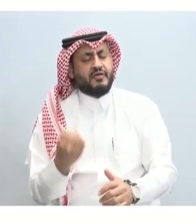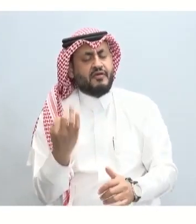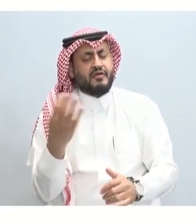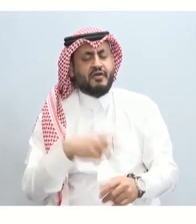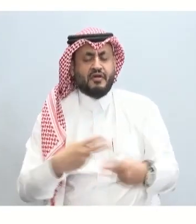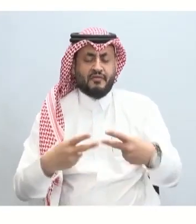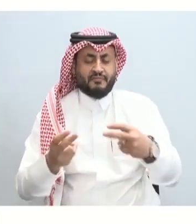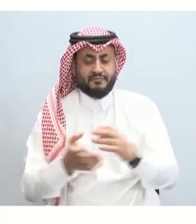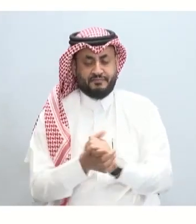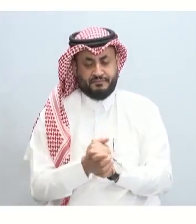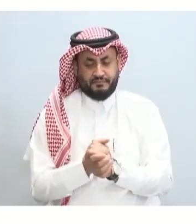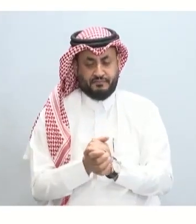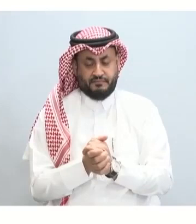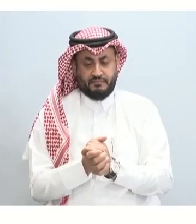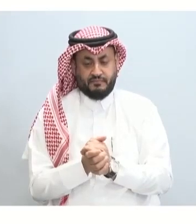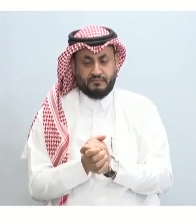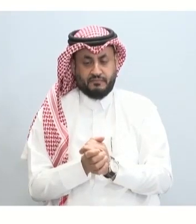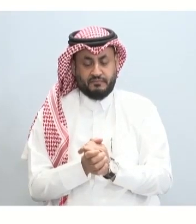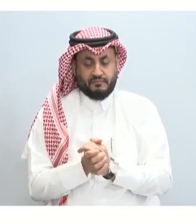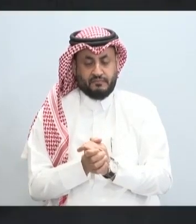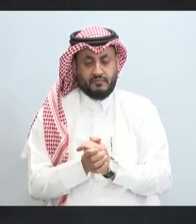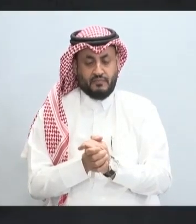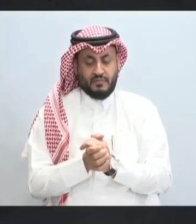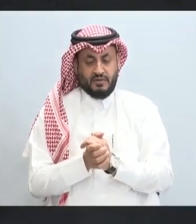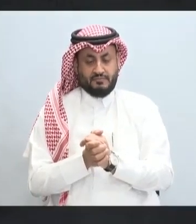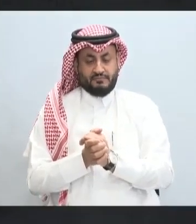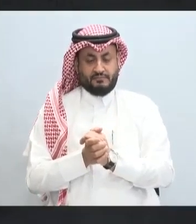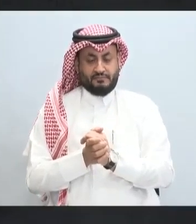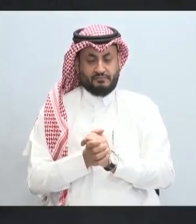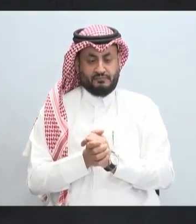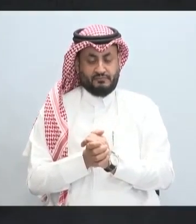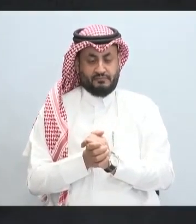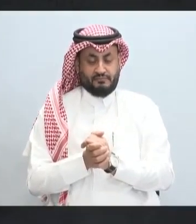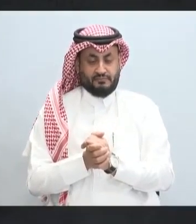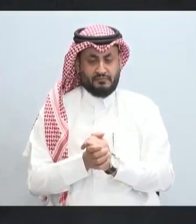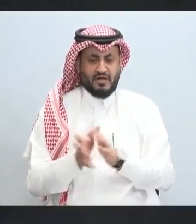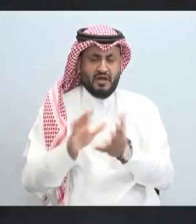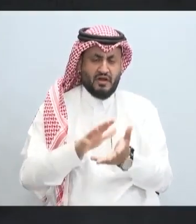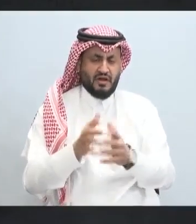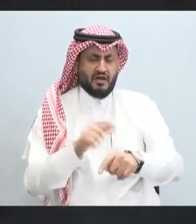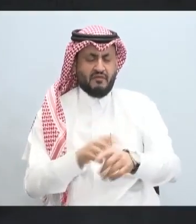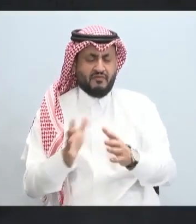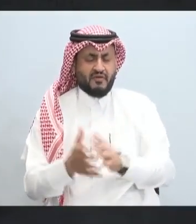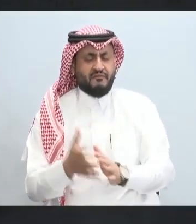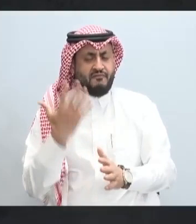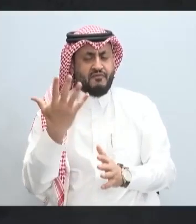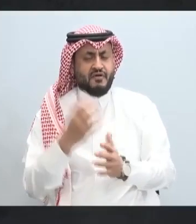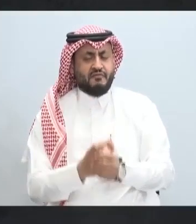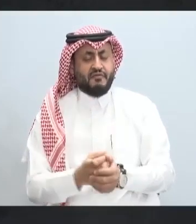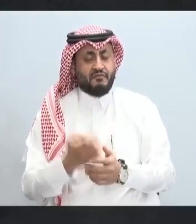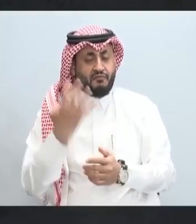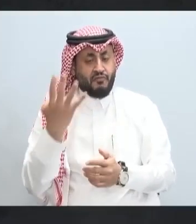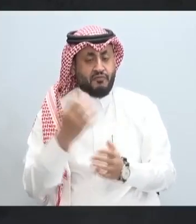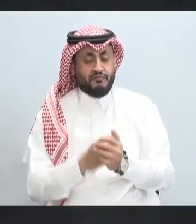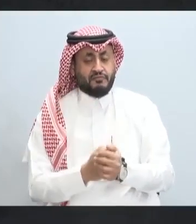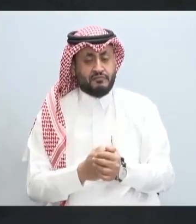the hours. Any of the hours. We can say, it takes about 2 hours. It takes about 5 hours. It